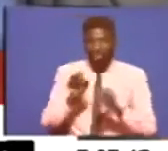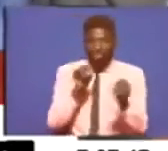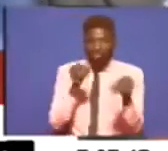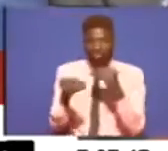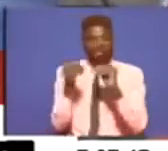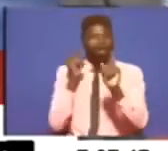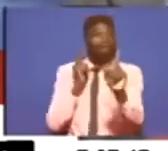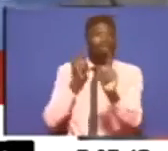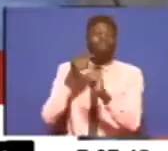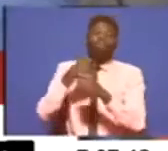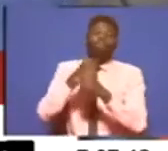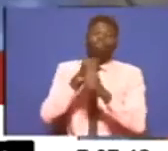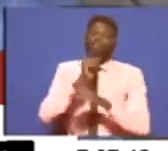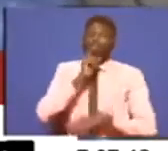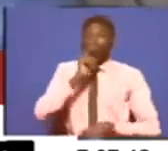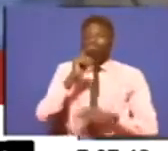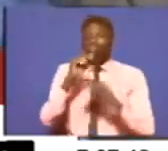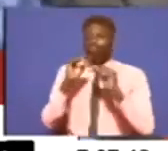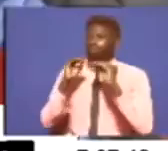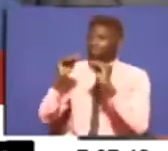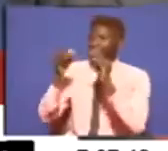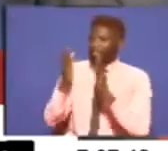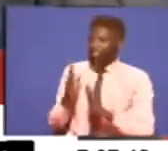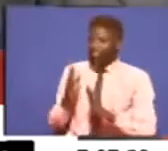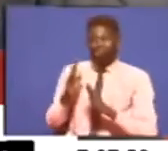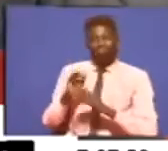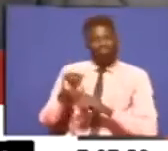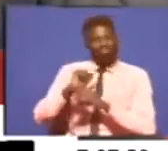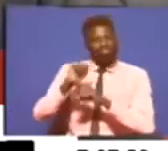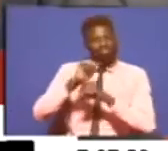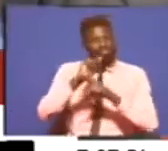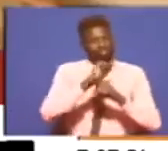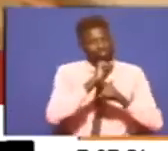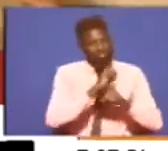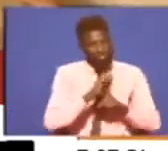are trained to handle the junior secondary school.